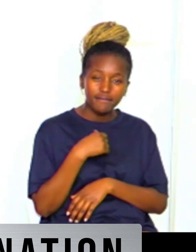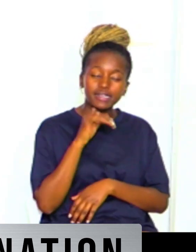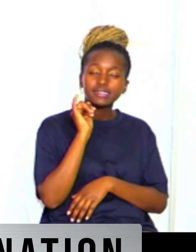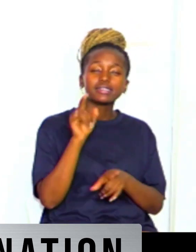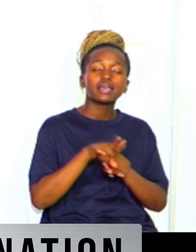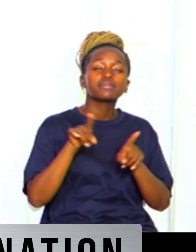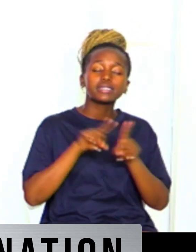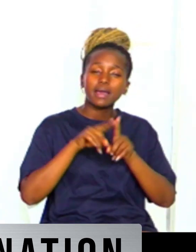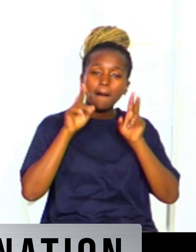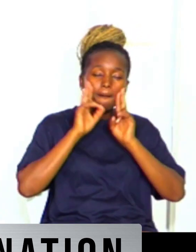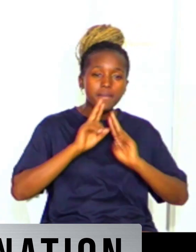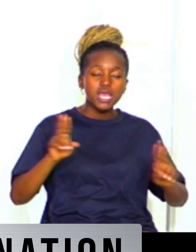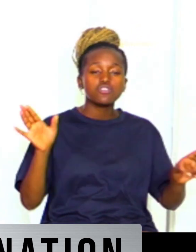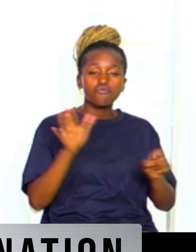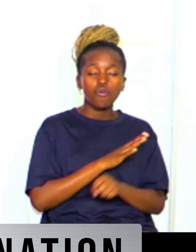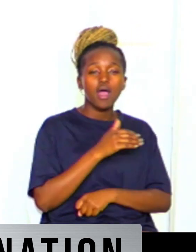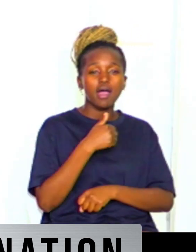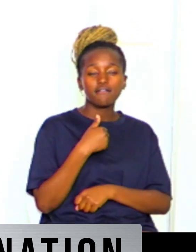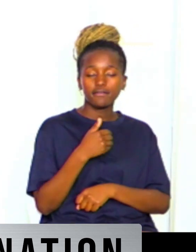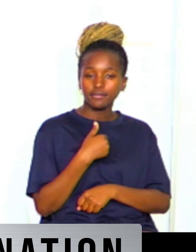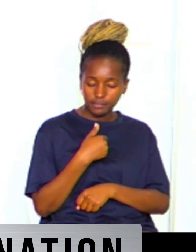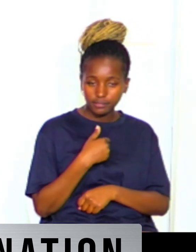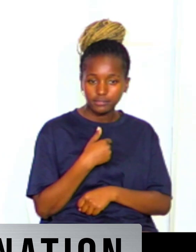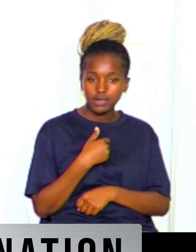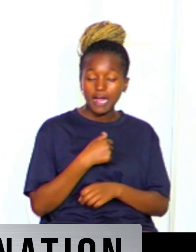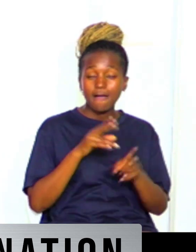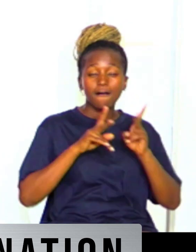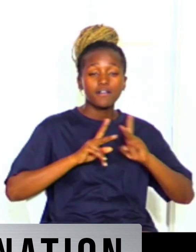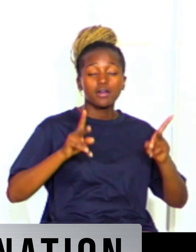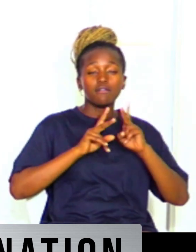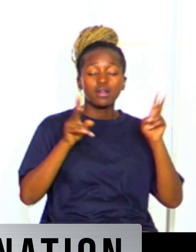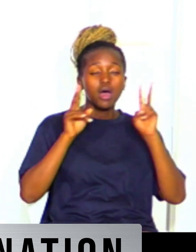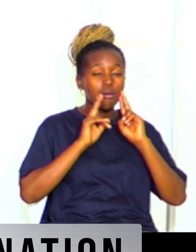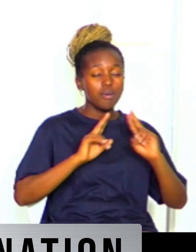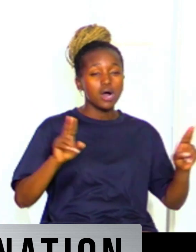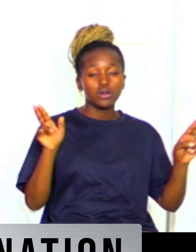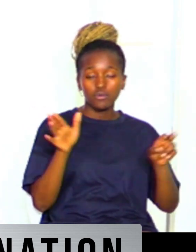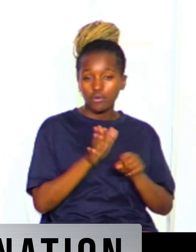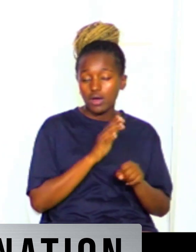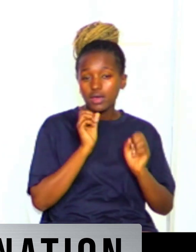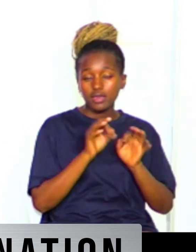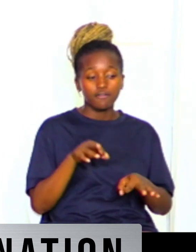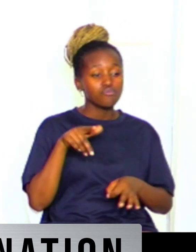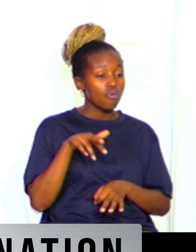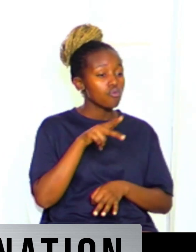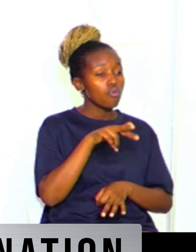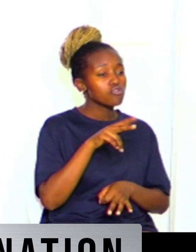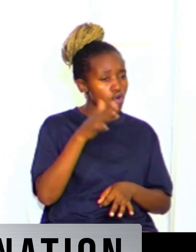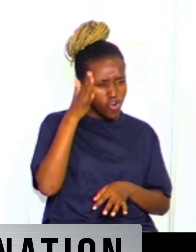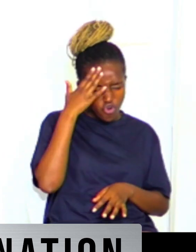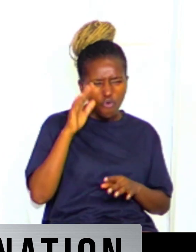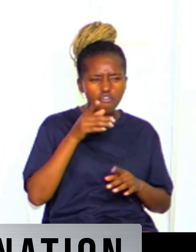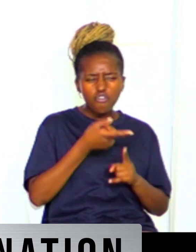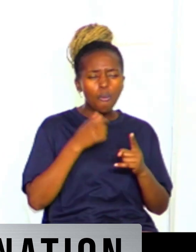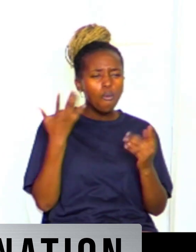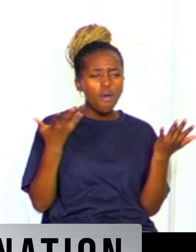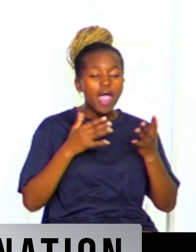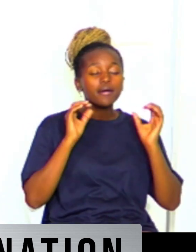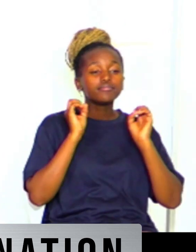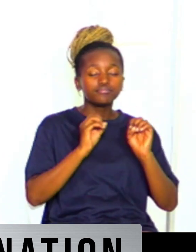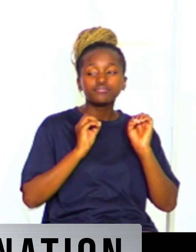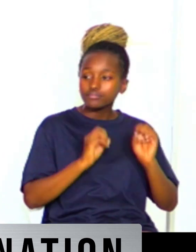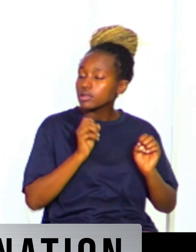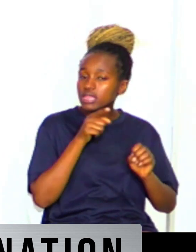peaceful protest. Last year. Peaceful. Unatembea na mtu utaki kujua ujamaa anatoka wapi, is this